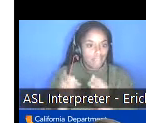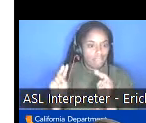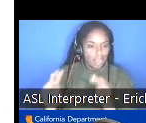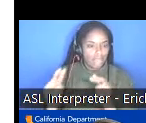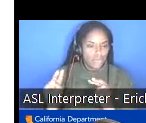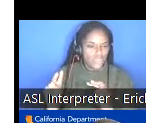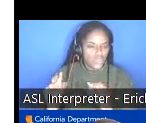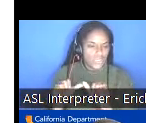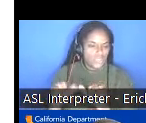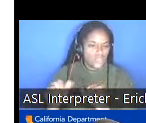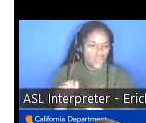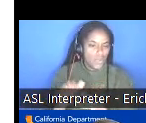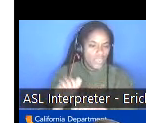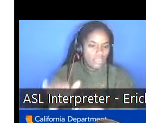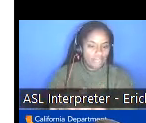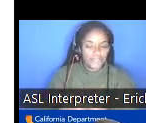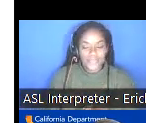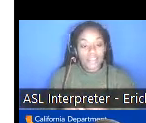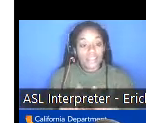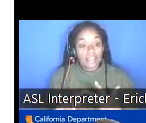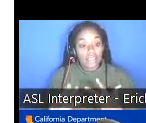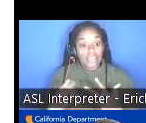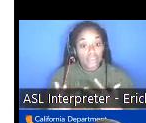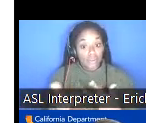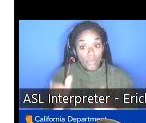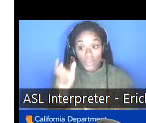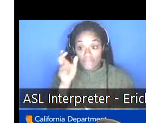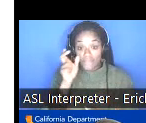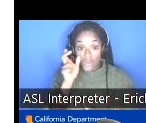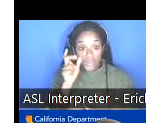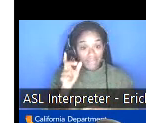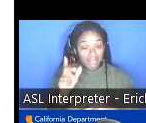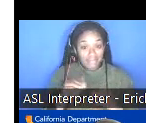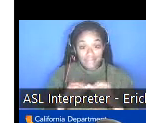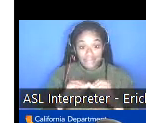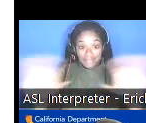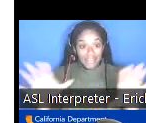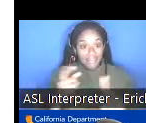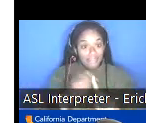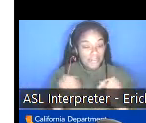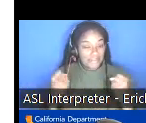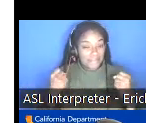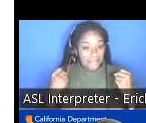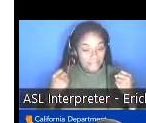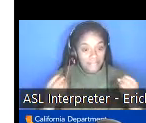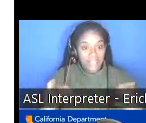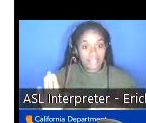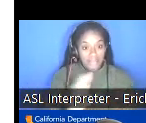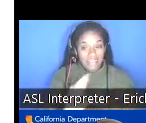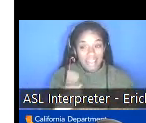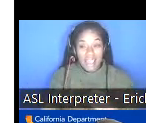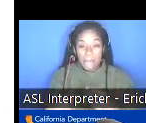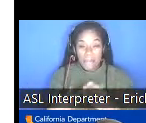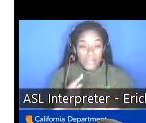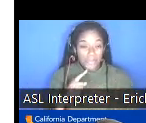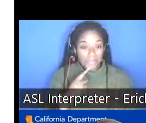that. Third, we have heard loud and clear from so many of our stakeholders about the tremendous crisis